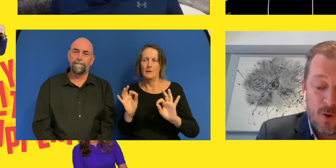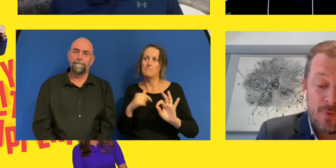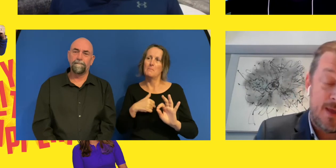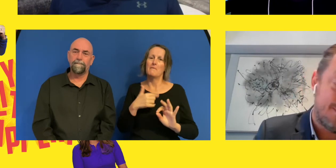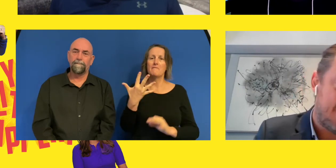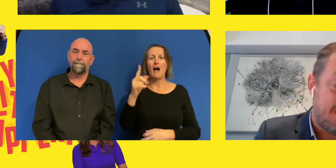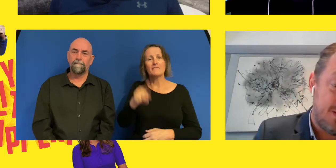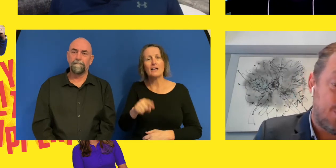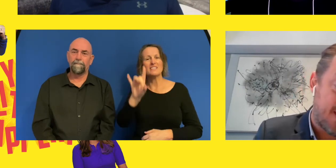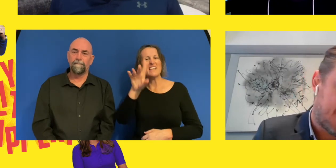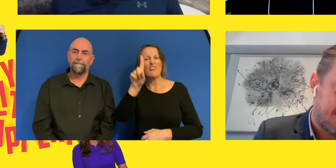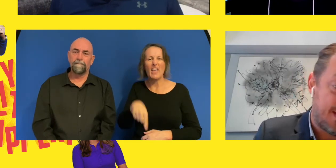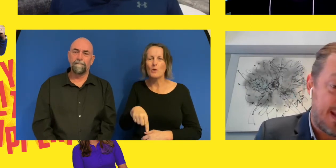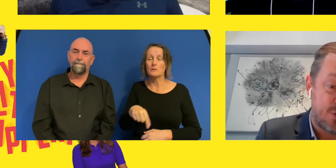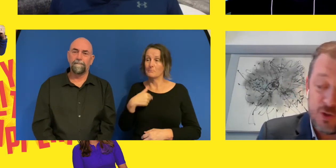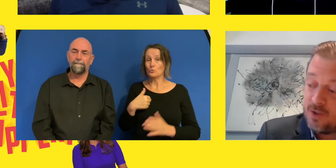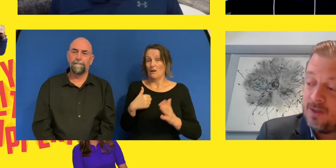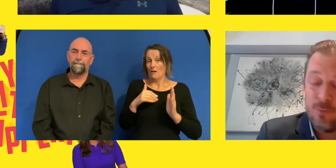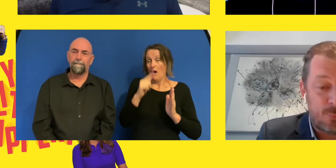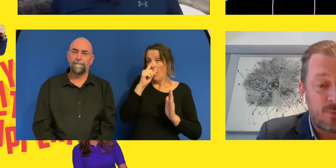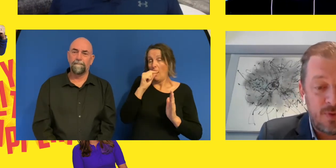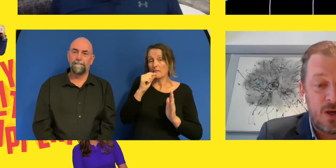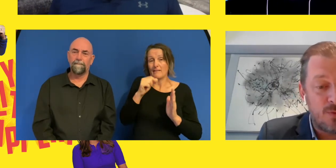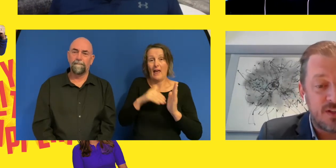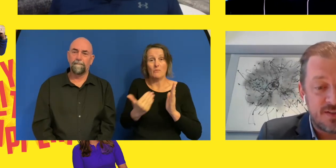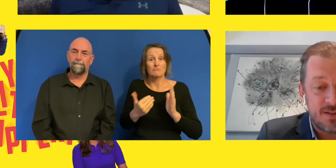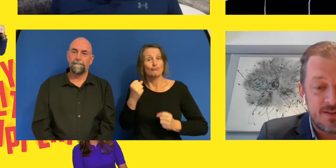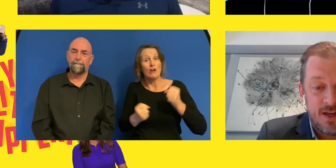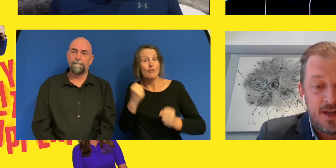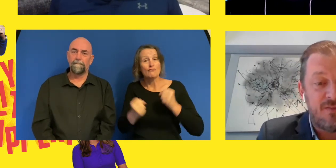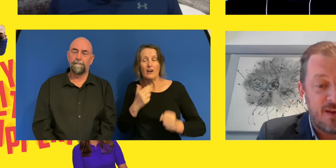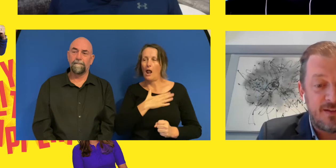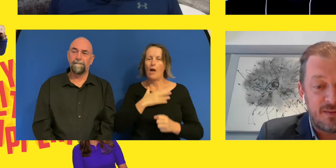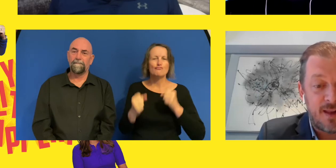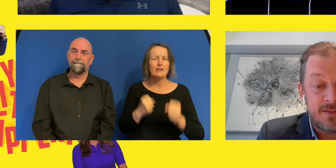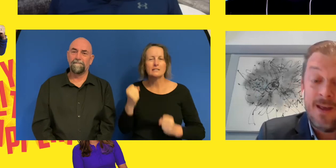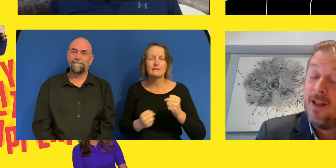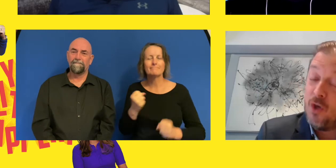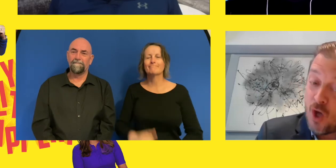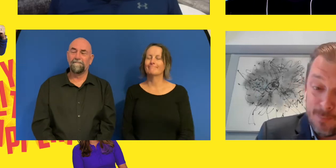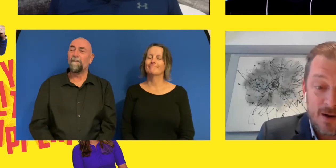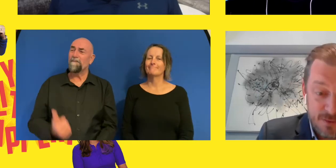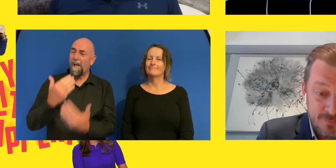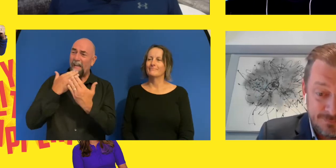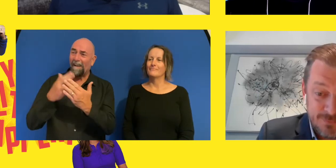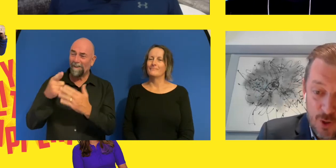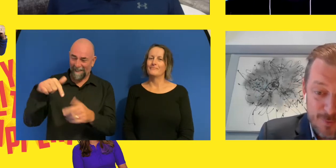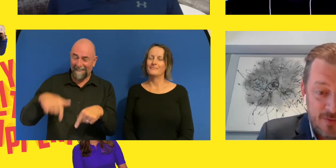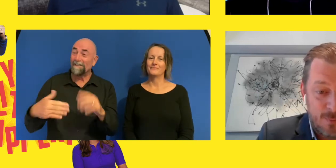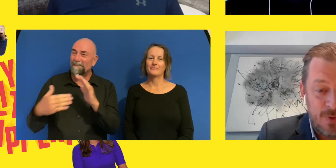It will probably, and maybe you like that answer, Kurt. It will probably be a long distance event in athletics, not the